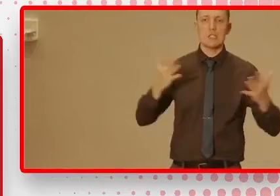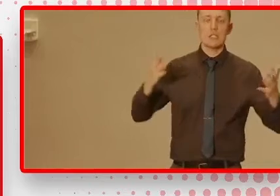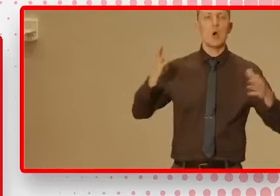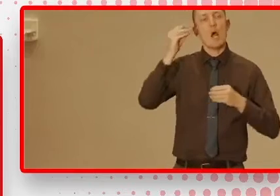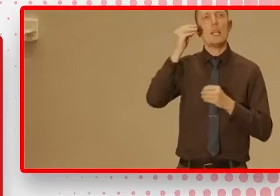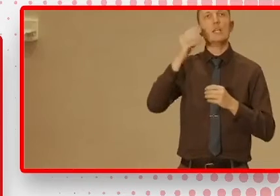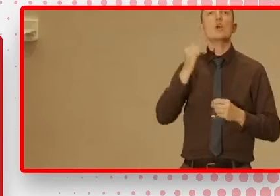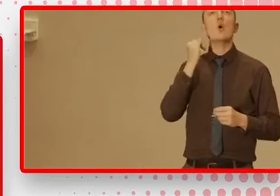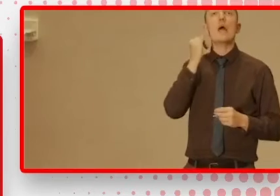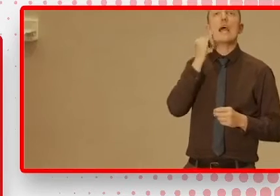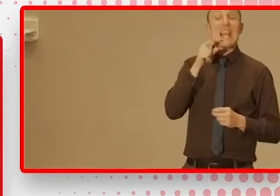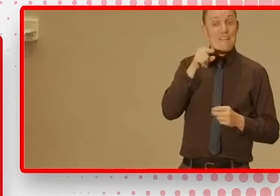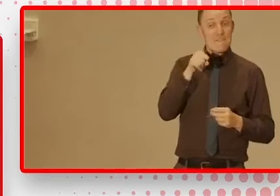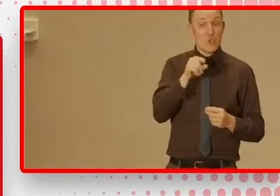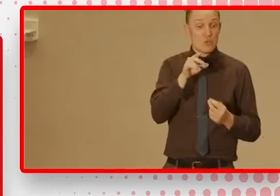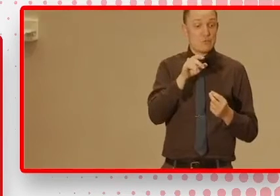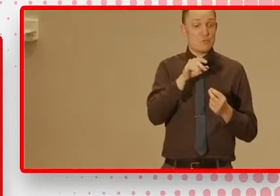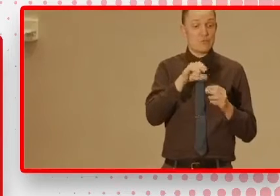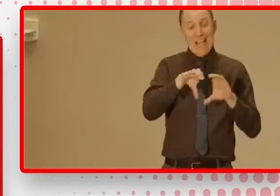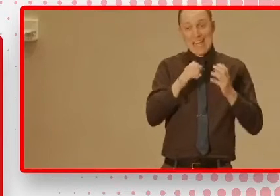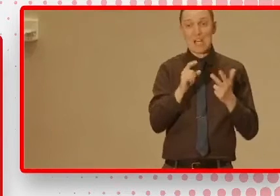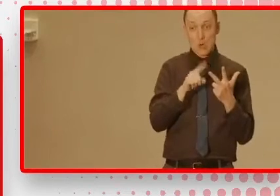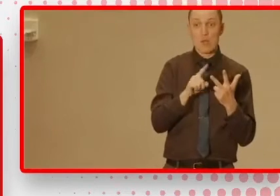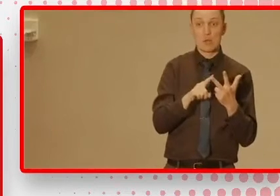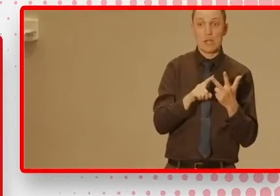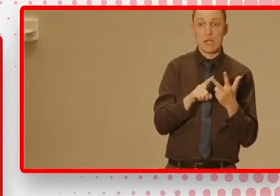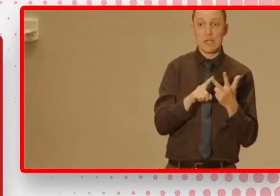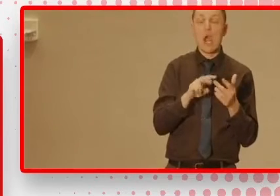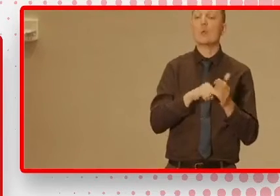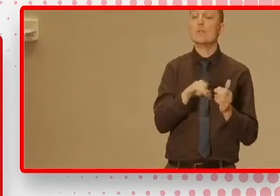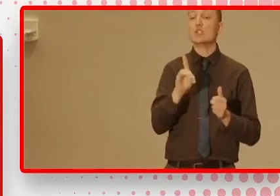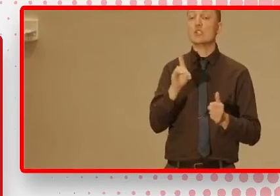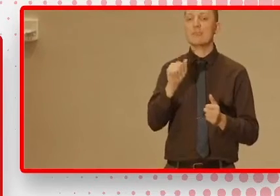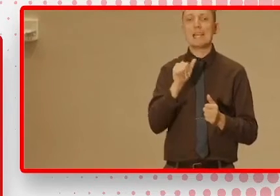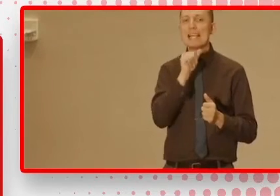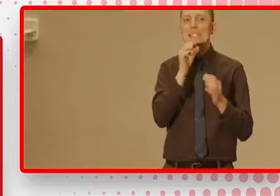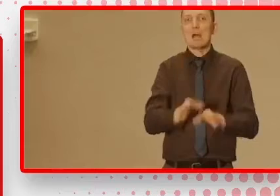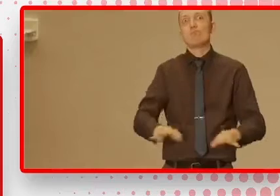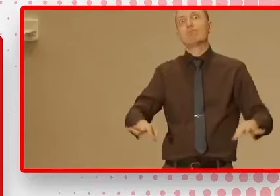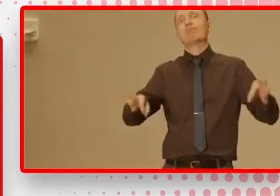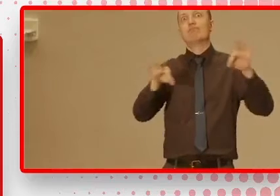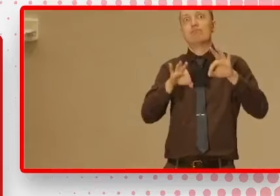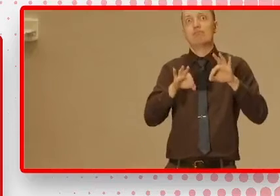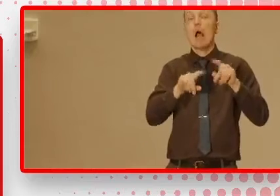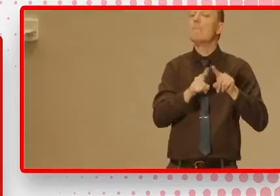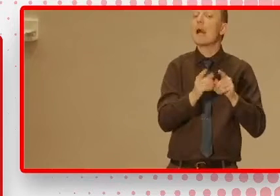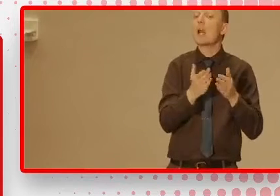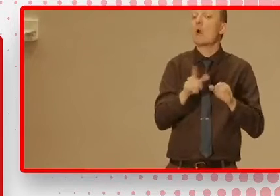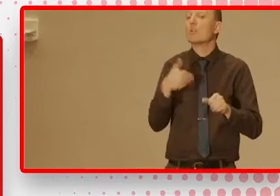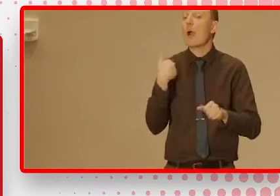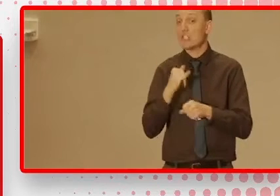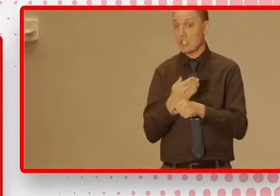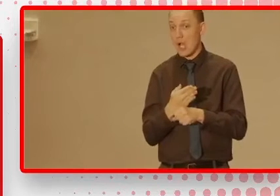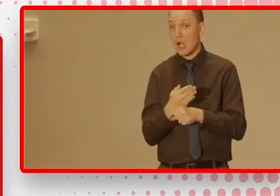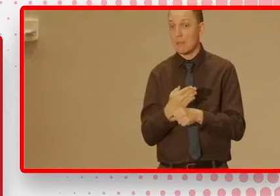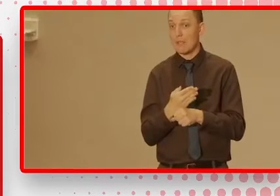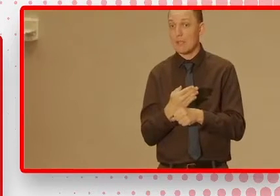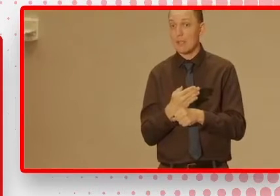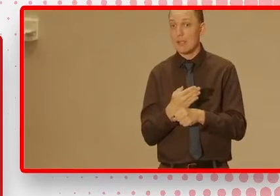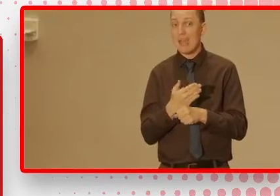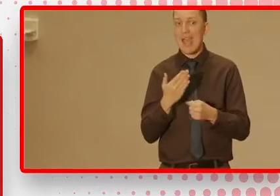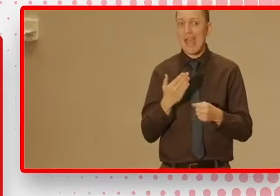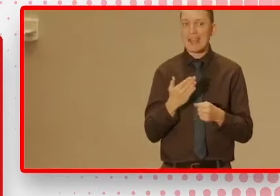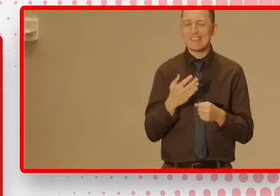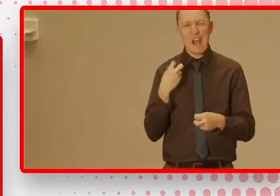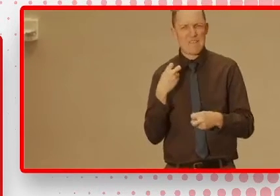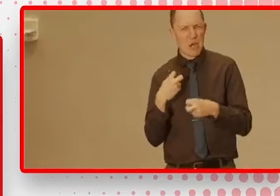fall into category 3, you don't have the most significant disability, but you already have a job, and you're having trouble on the